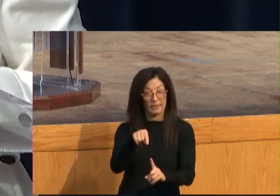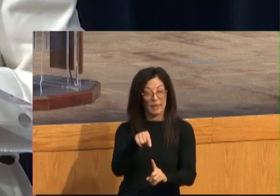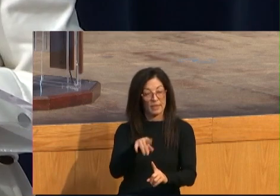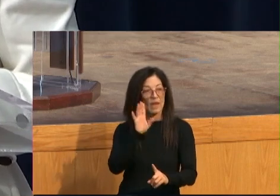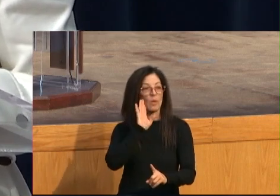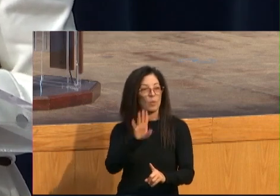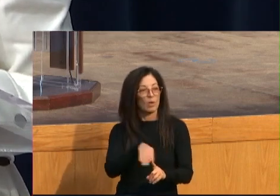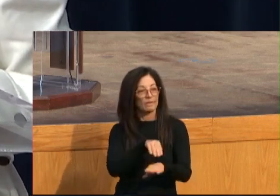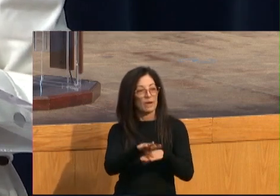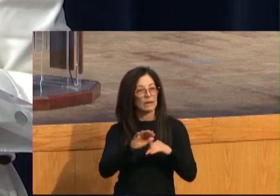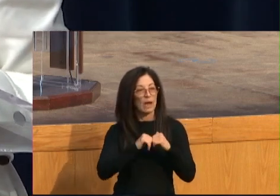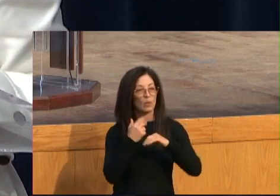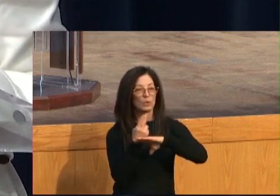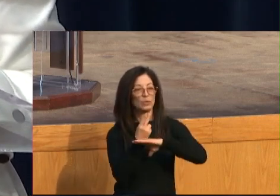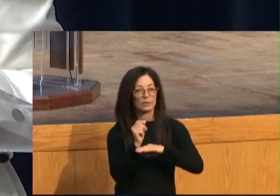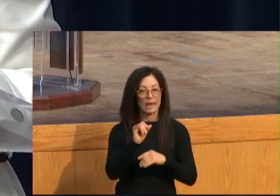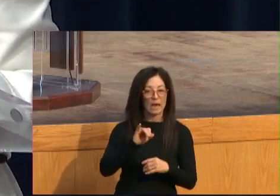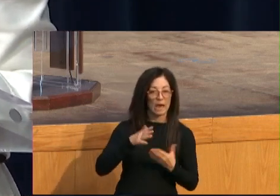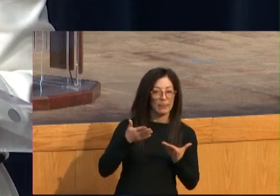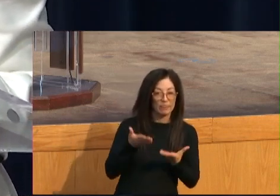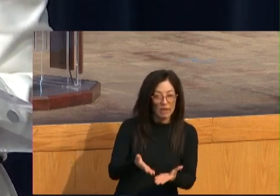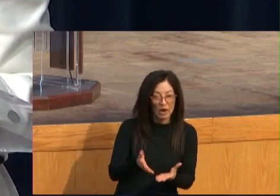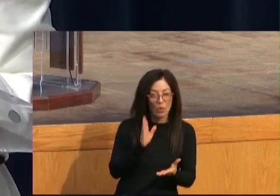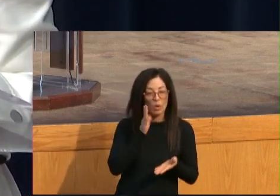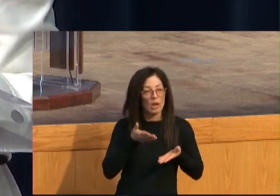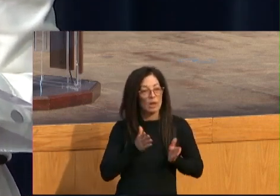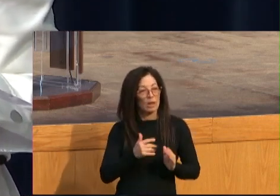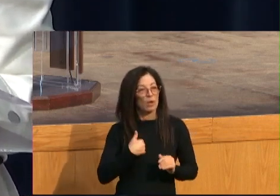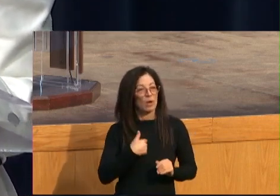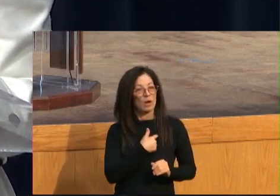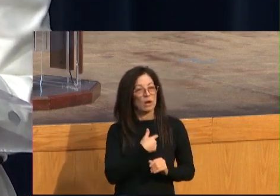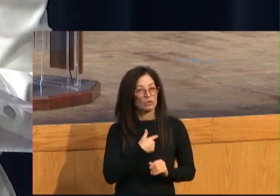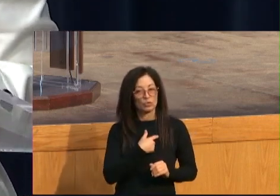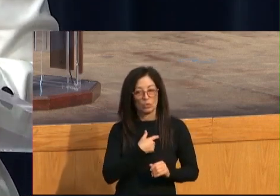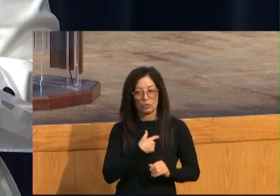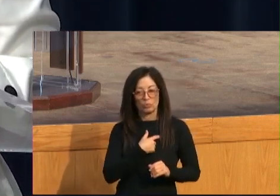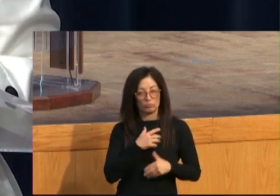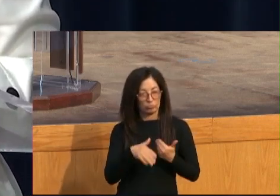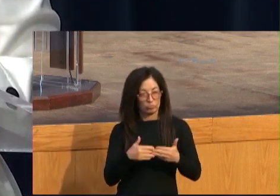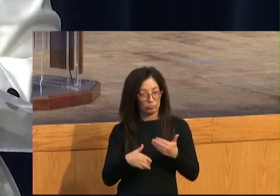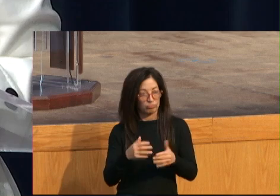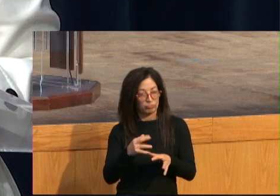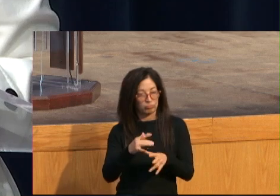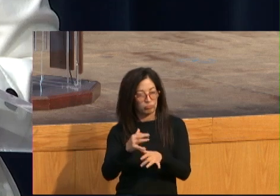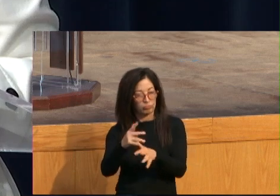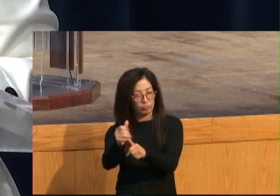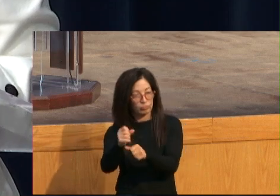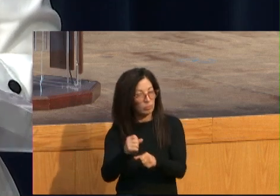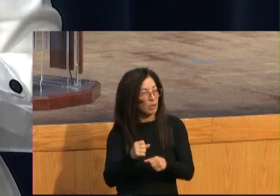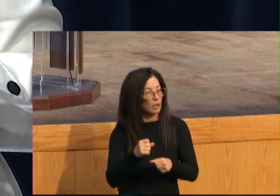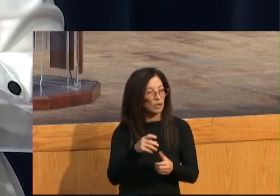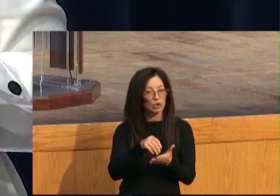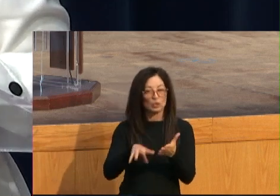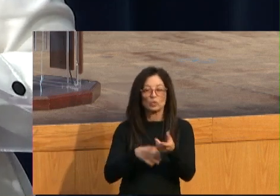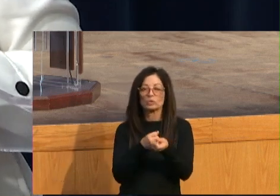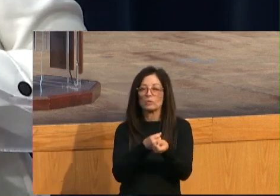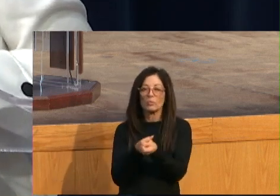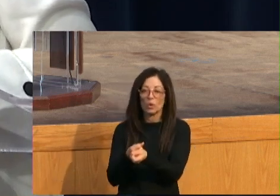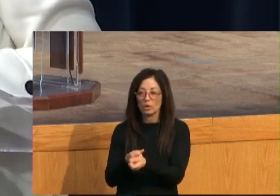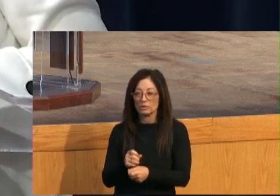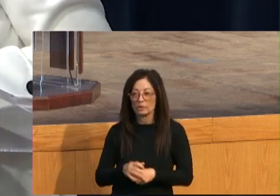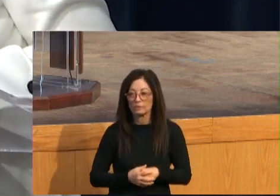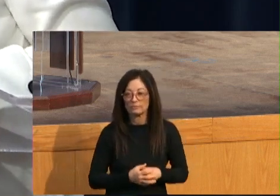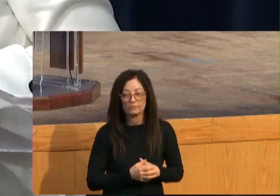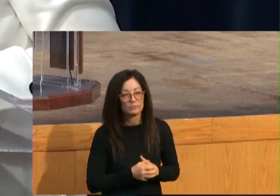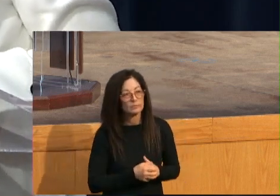how we apply AI there, that will enable us to accelerate the student supports. I'm at